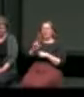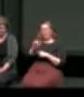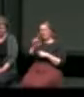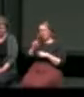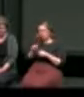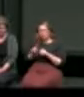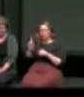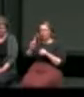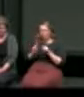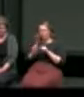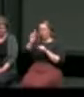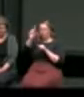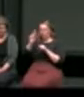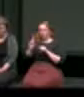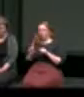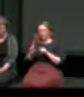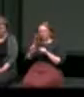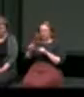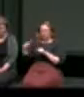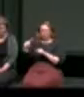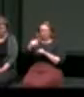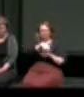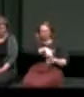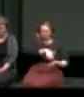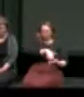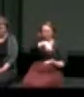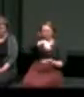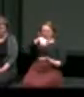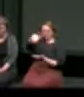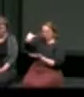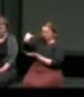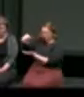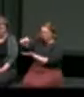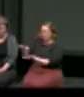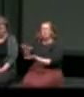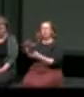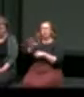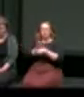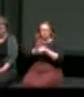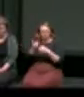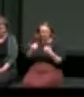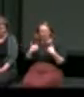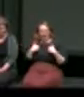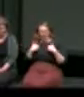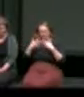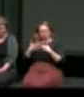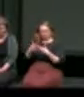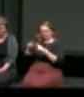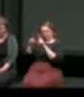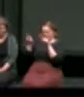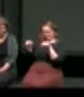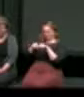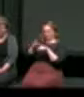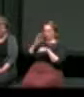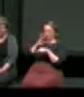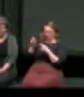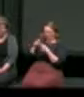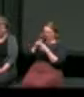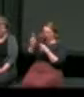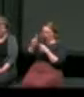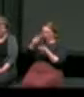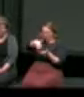dredging. All that's tracked on a computer right in their cab of their machine, so they know exactly where they're digging.